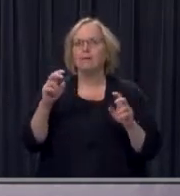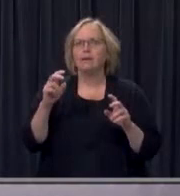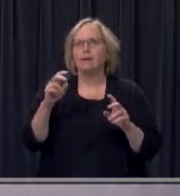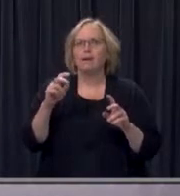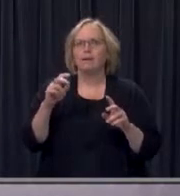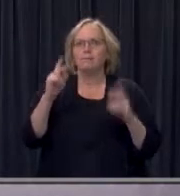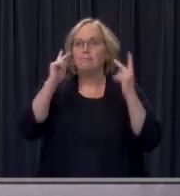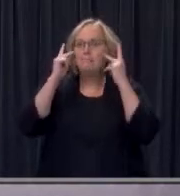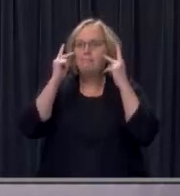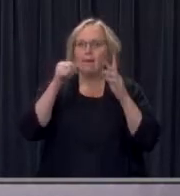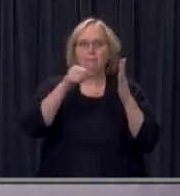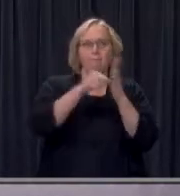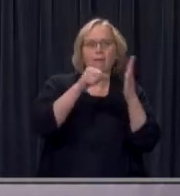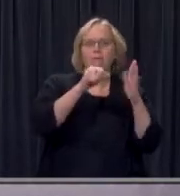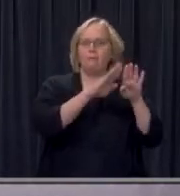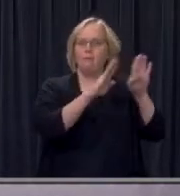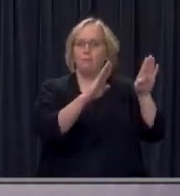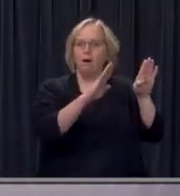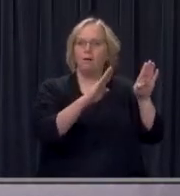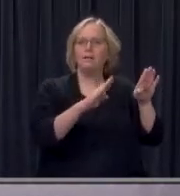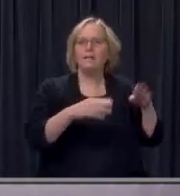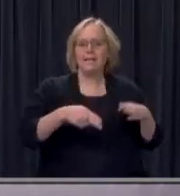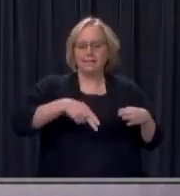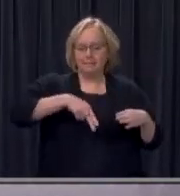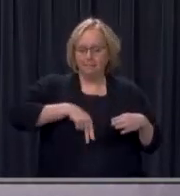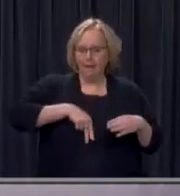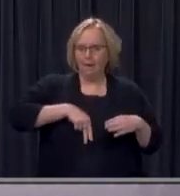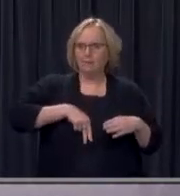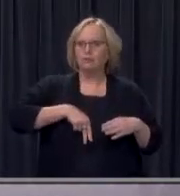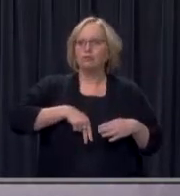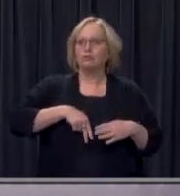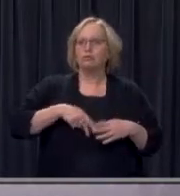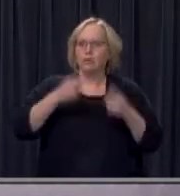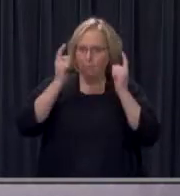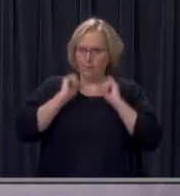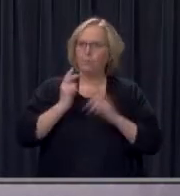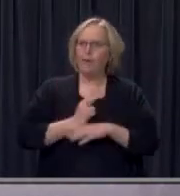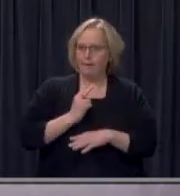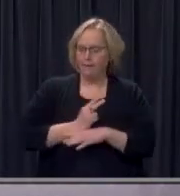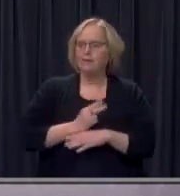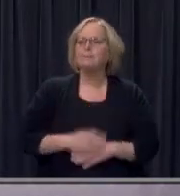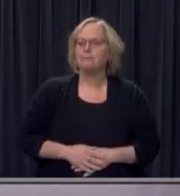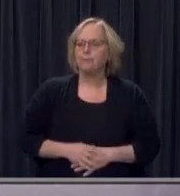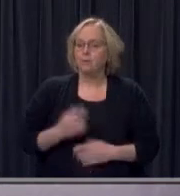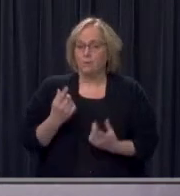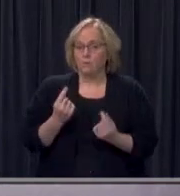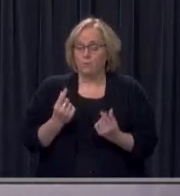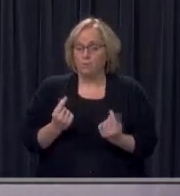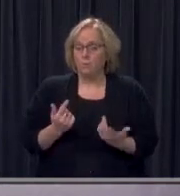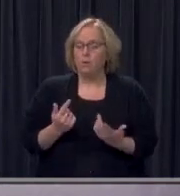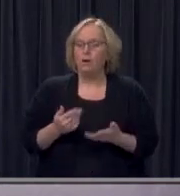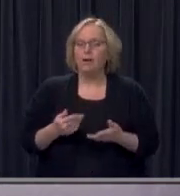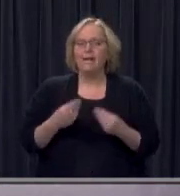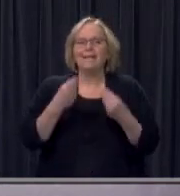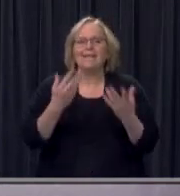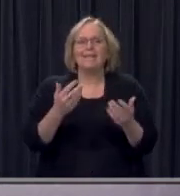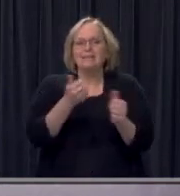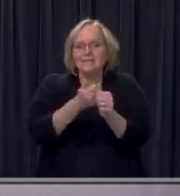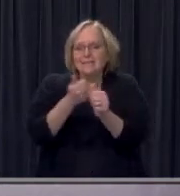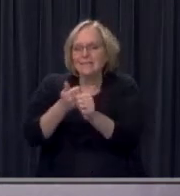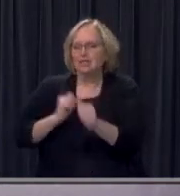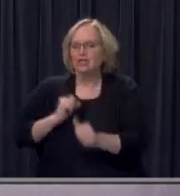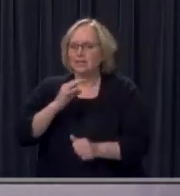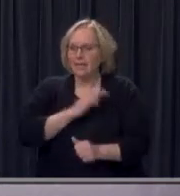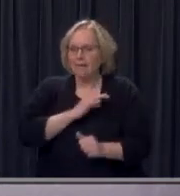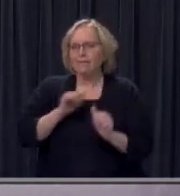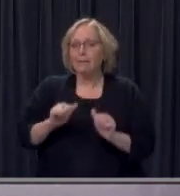wall. It's a badge that's kept on our person. What it does is it gives every staff member the ability